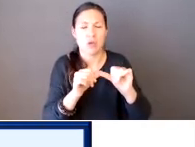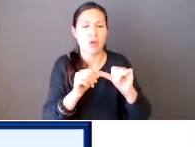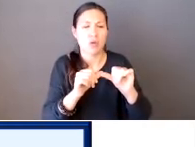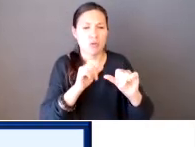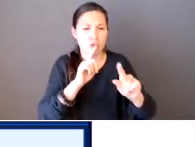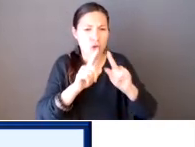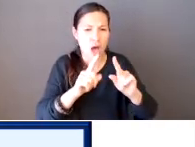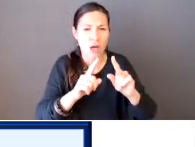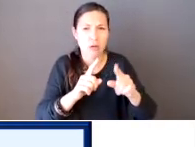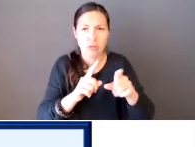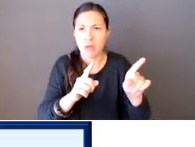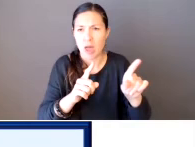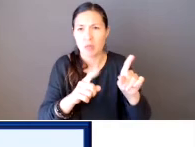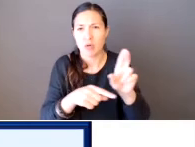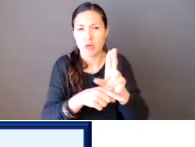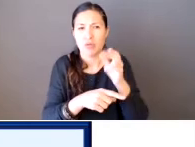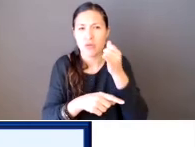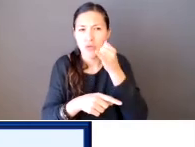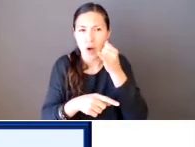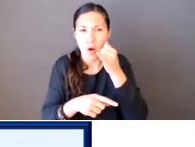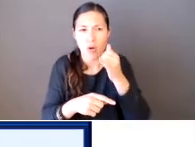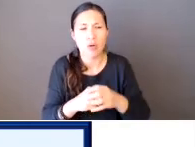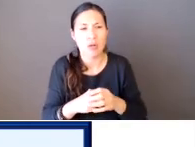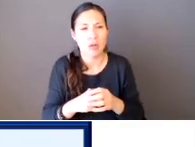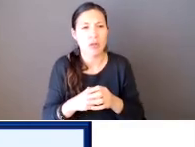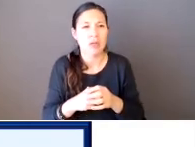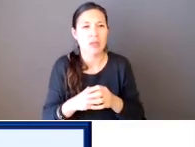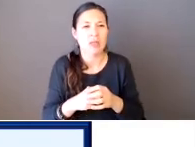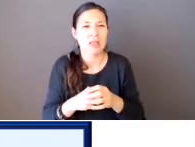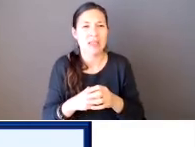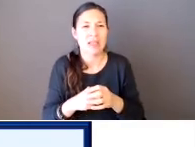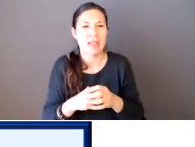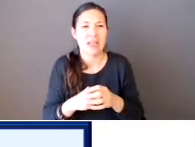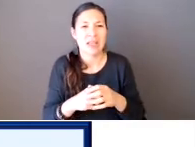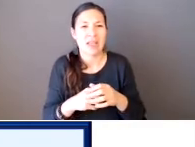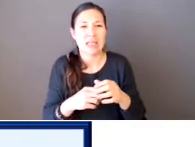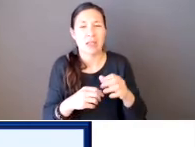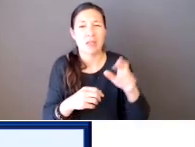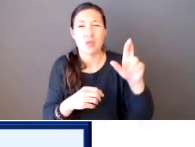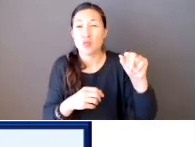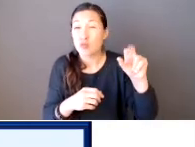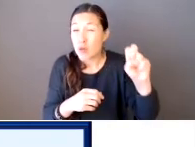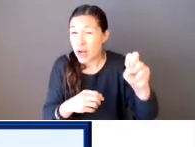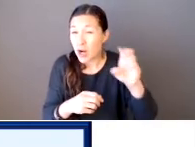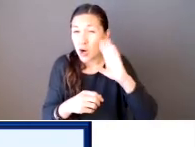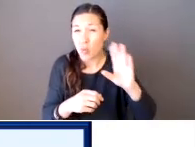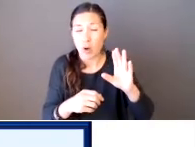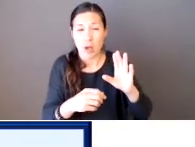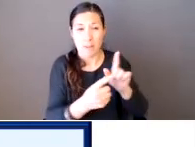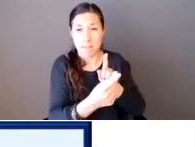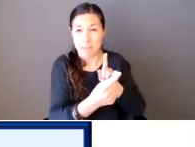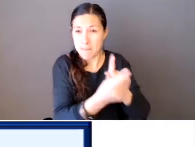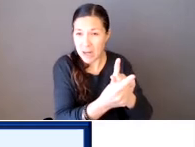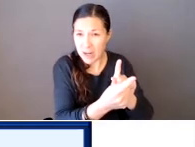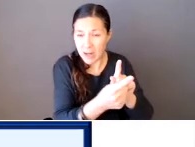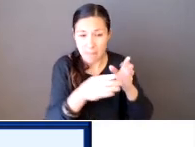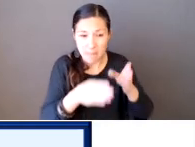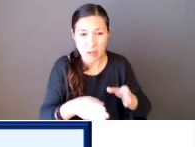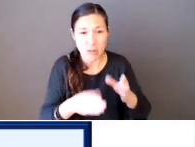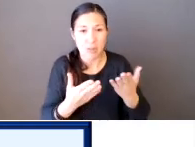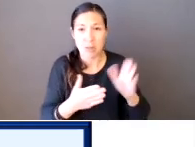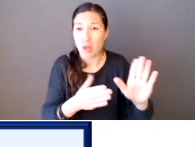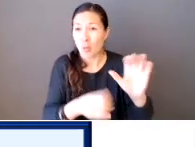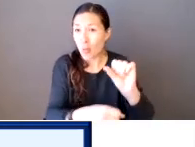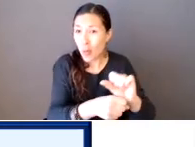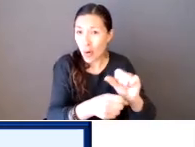Rare instances where they did need to be interviewed in person. It could be at the workplace. We may have needed